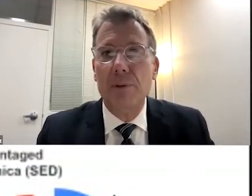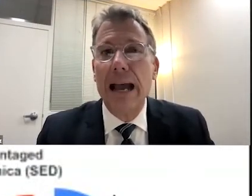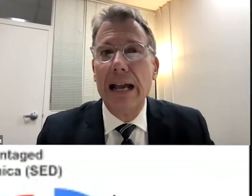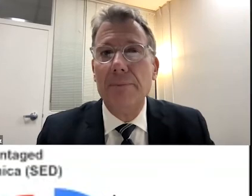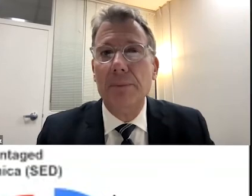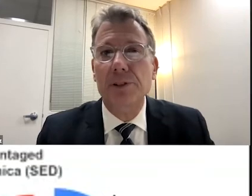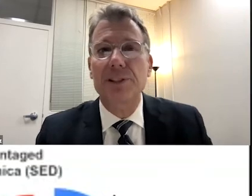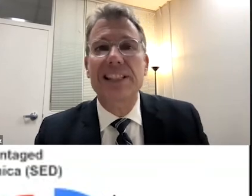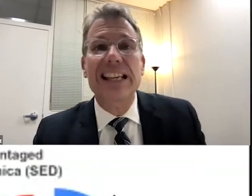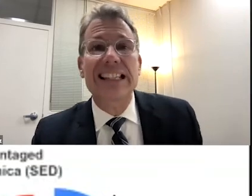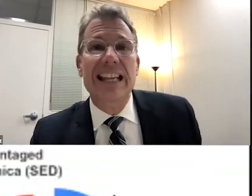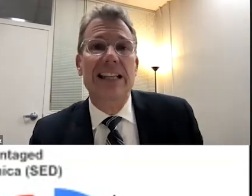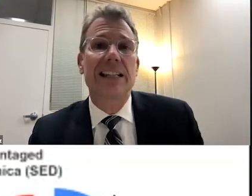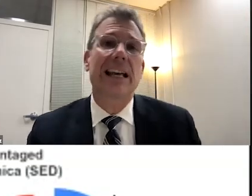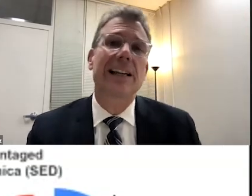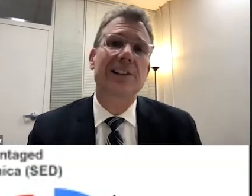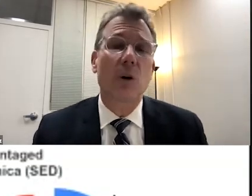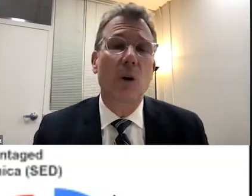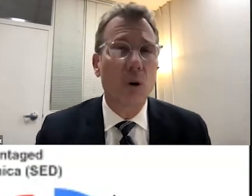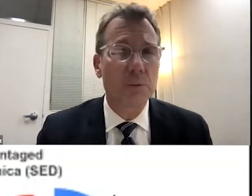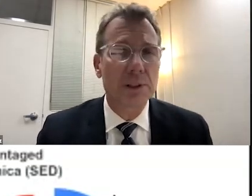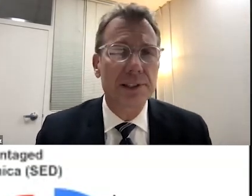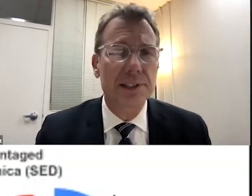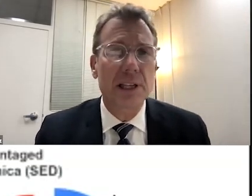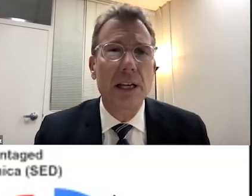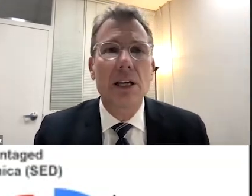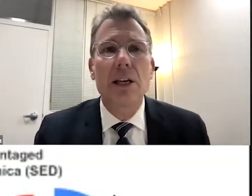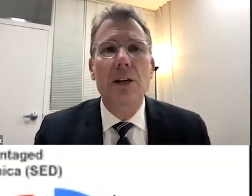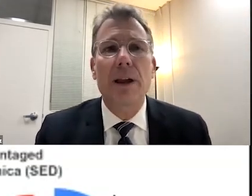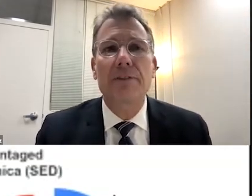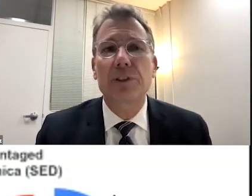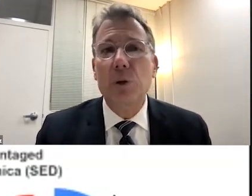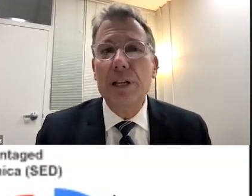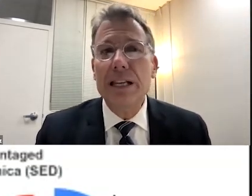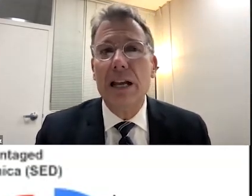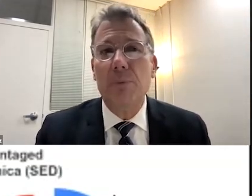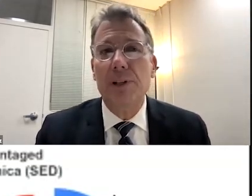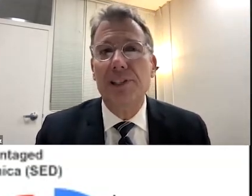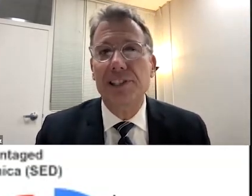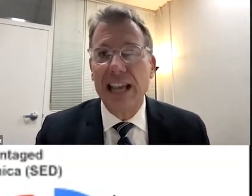23.5% of our PAC members are designated as homeless. We have